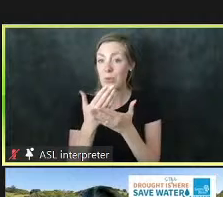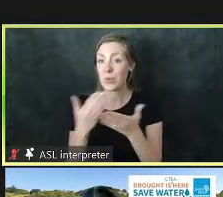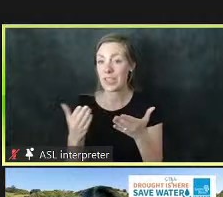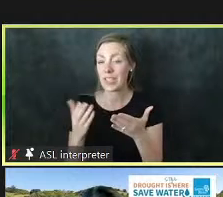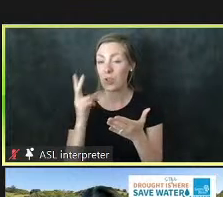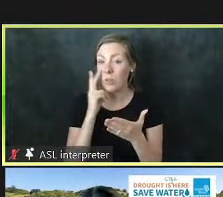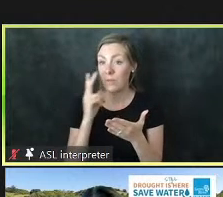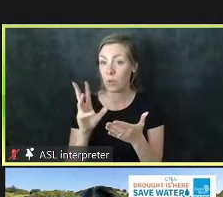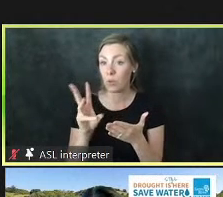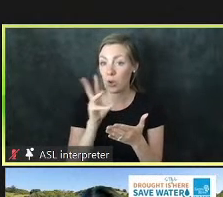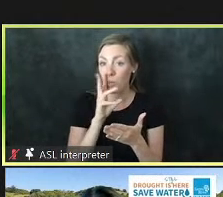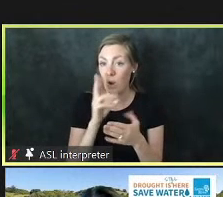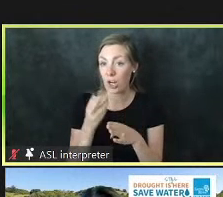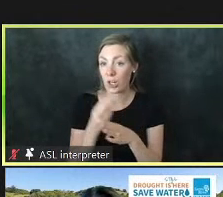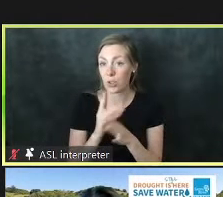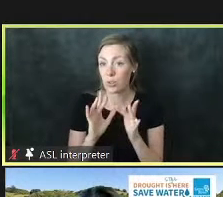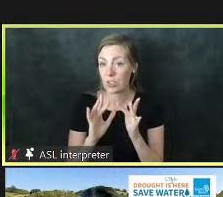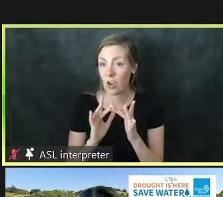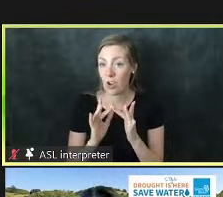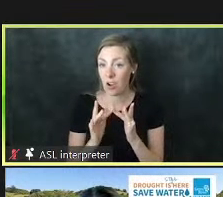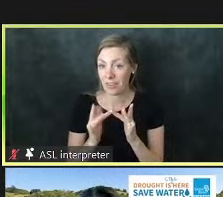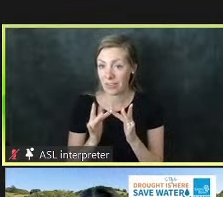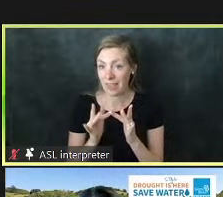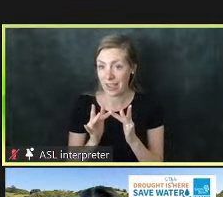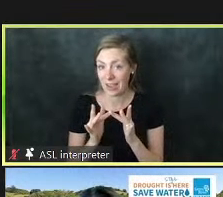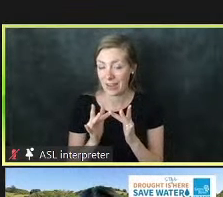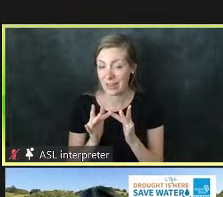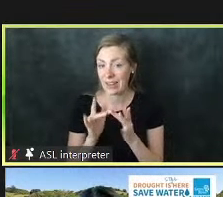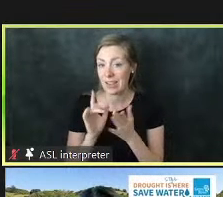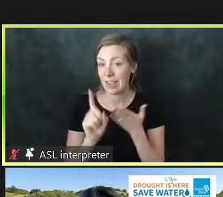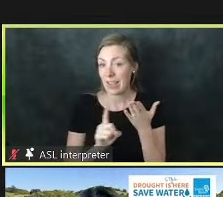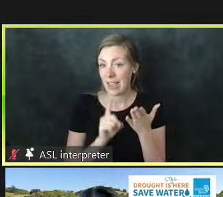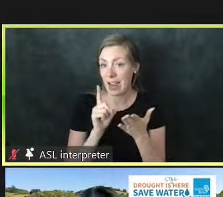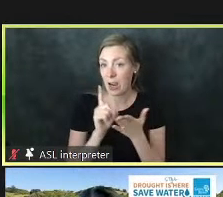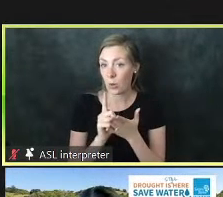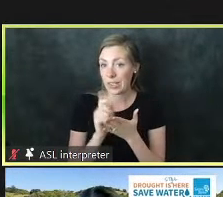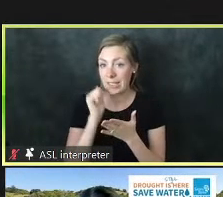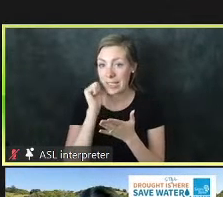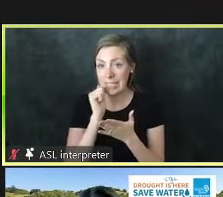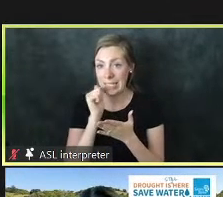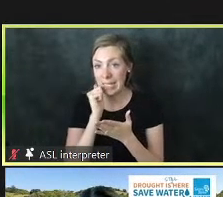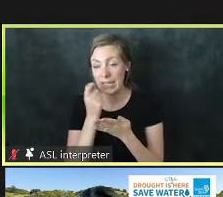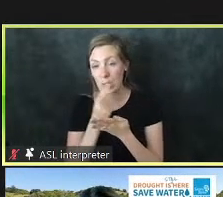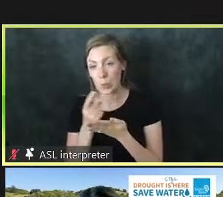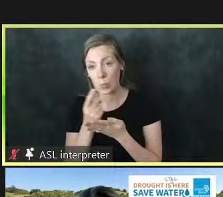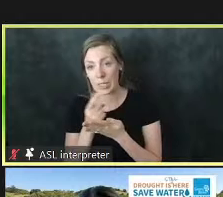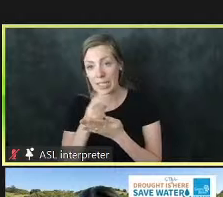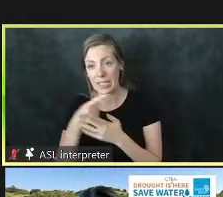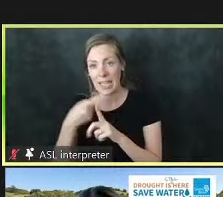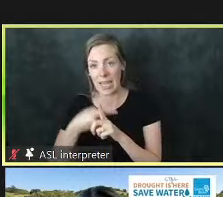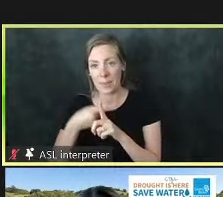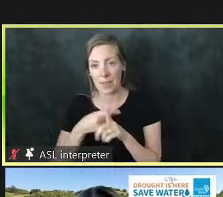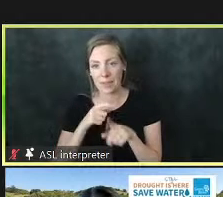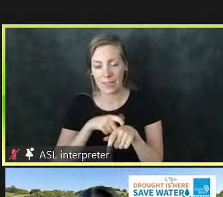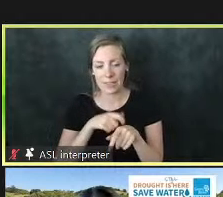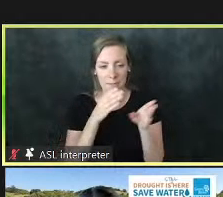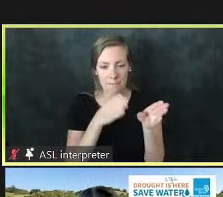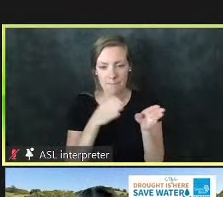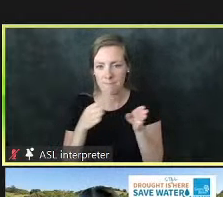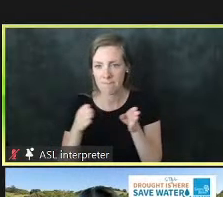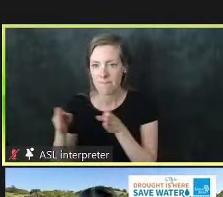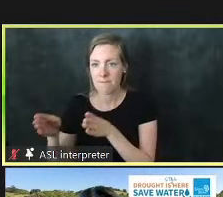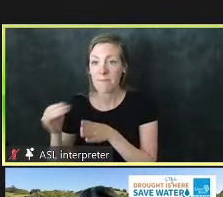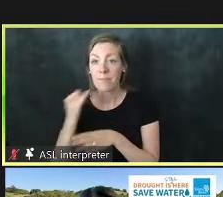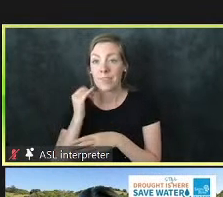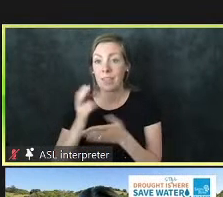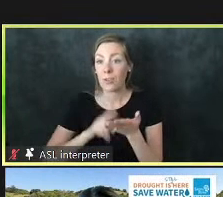nueva water herramienta use que da online in mirar su hourly, línea daily, weekly, and monthly diariamente, increments. semanalmente Have o you signed